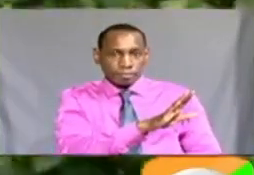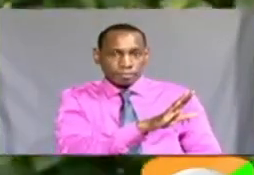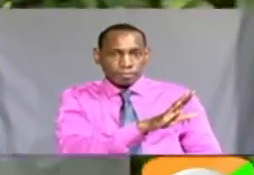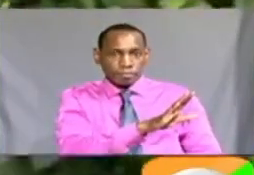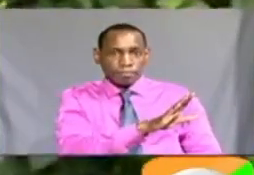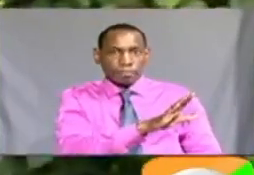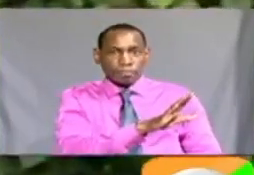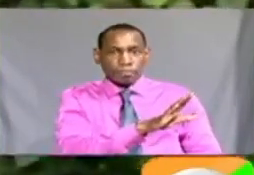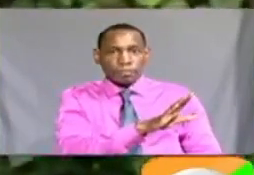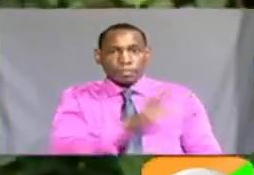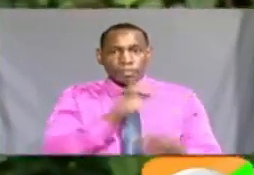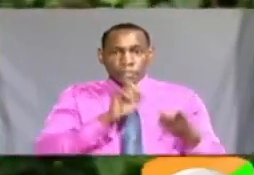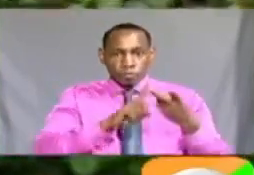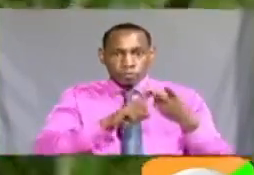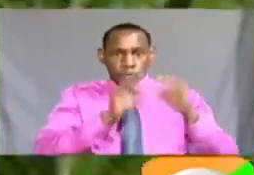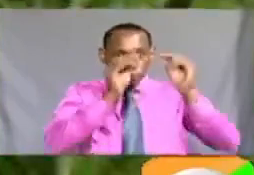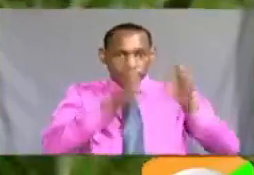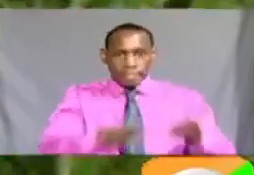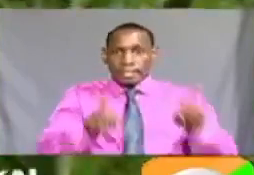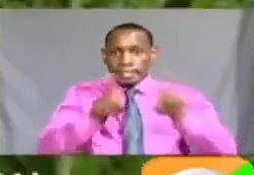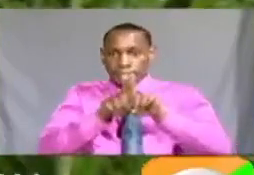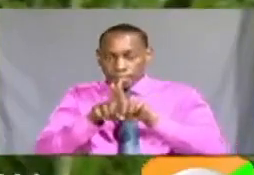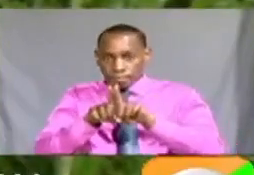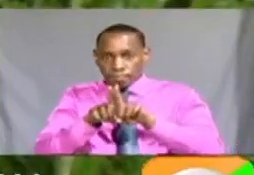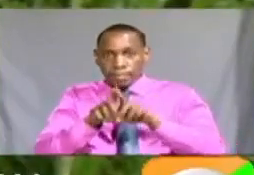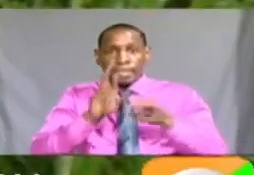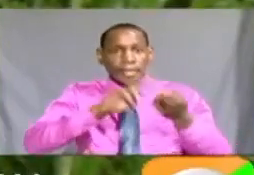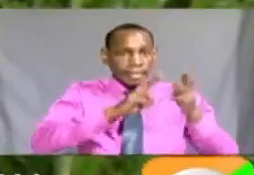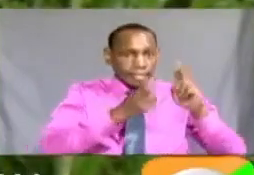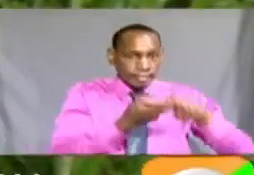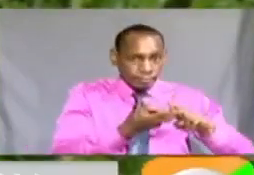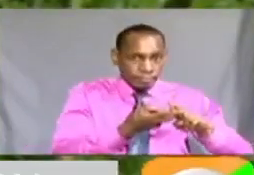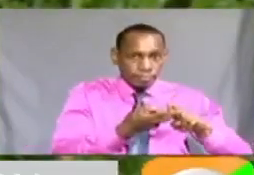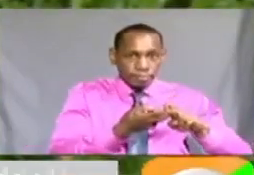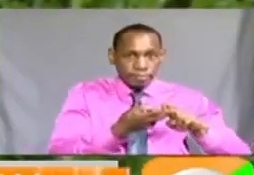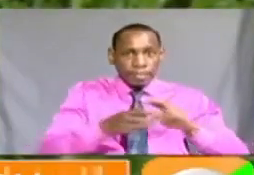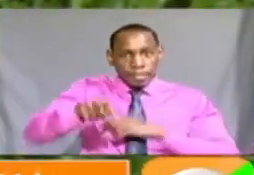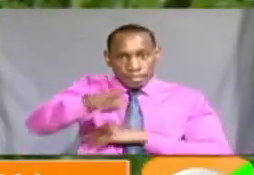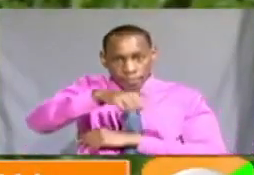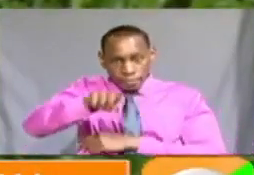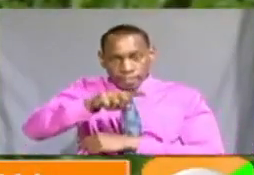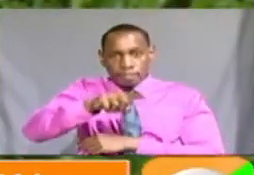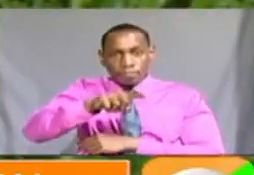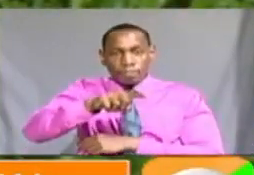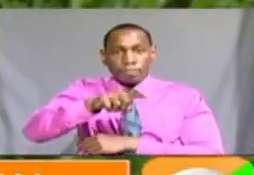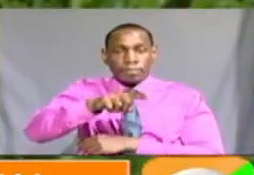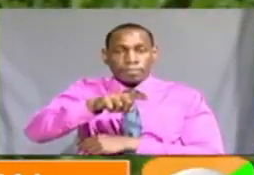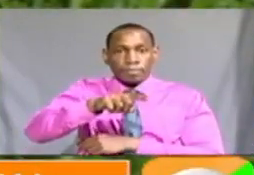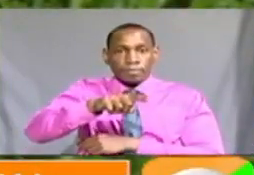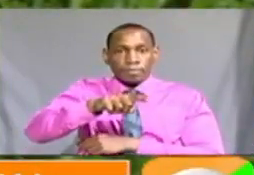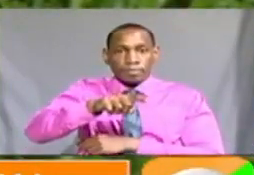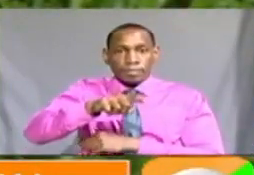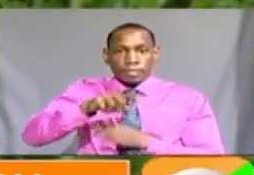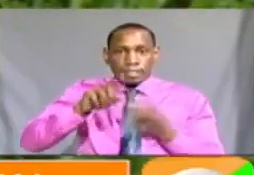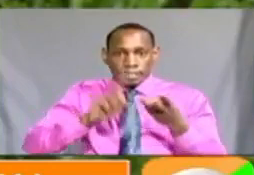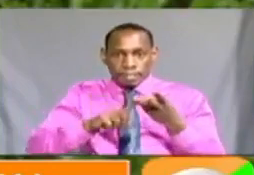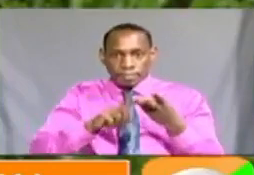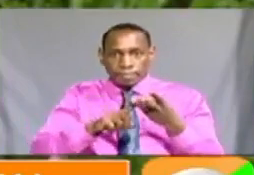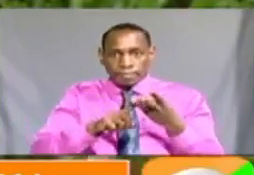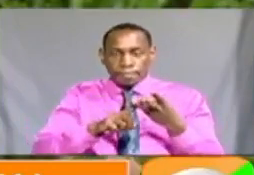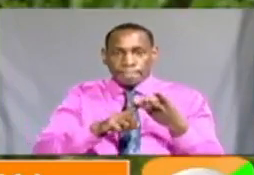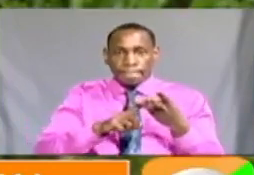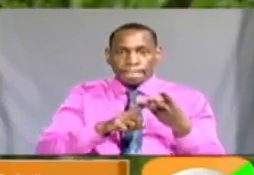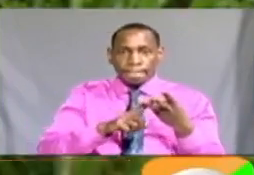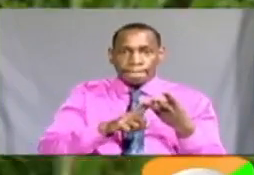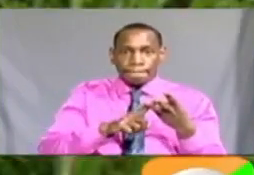and Malimu, who is also a relative of us. And of course, cannot bring us. And